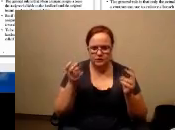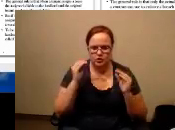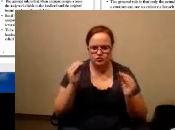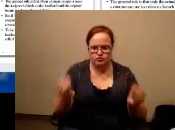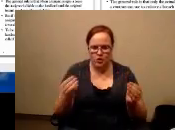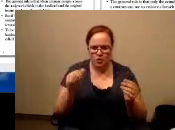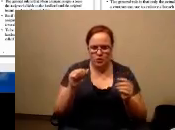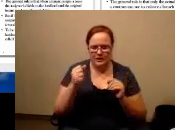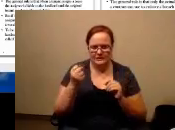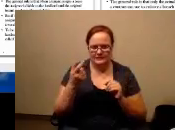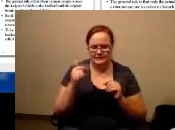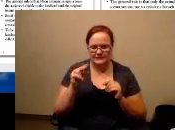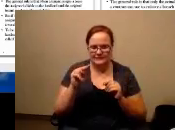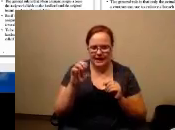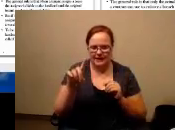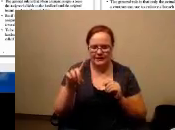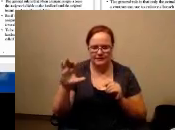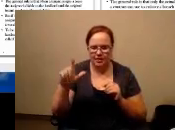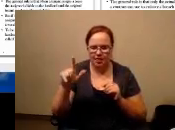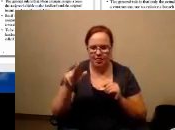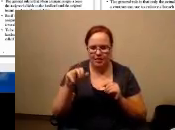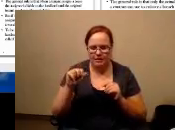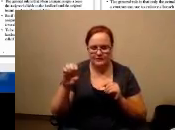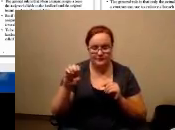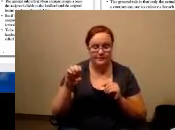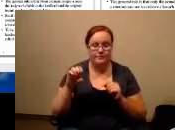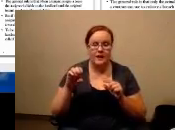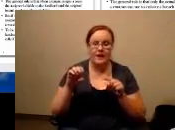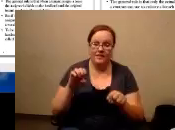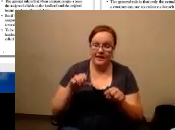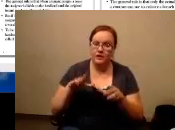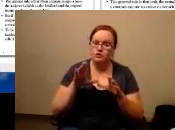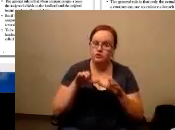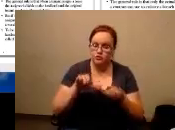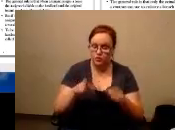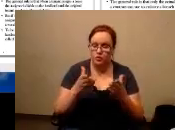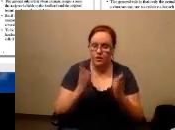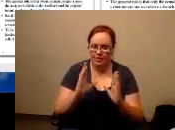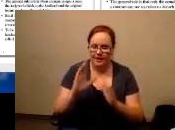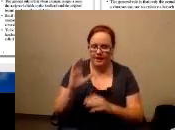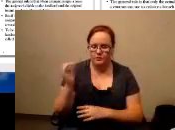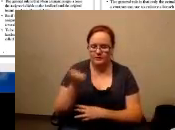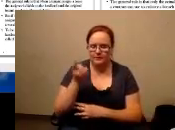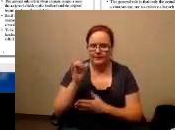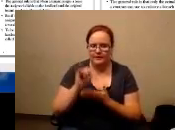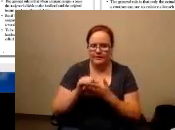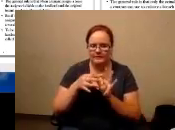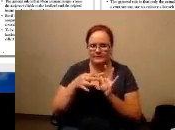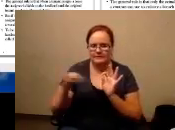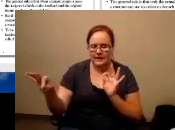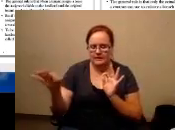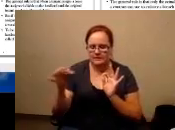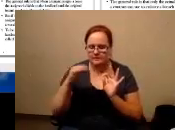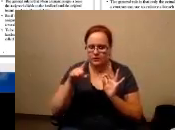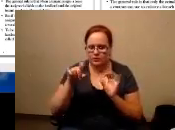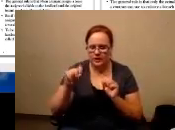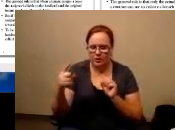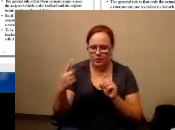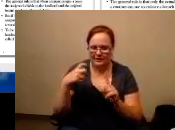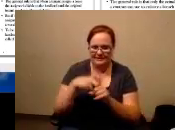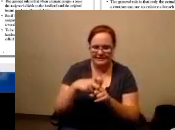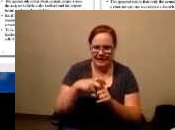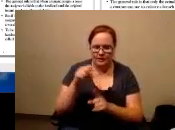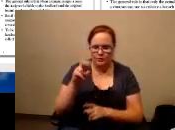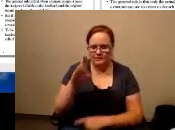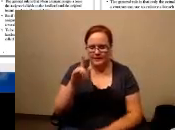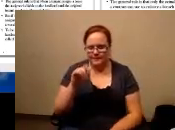assignment clauses. What they do allow is a clause that says you can only assign or